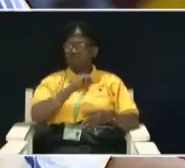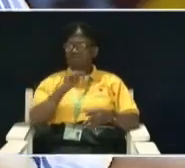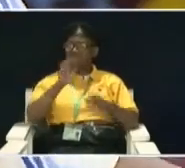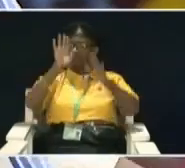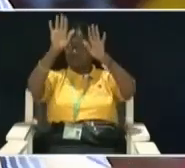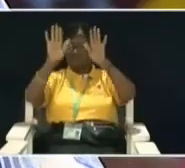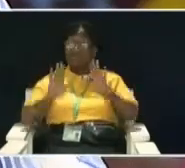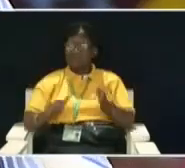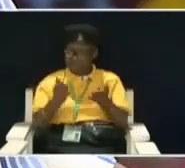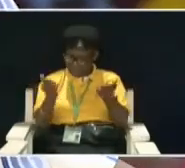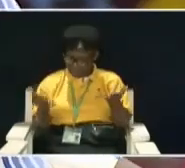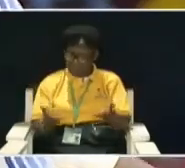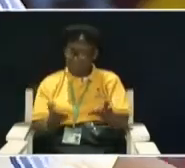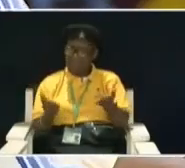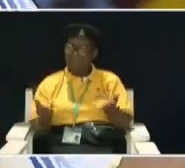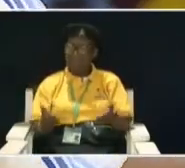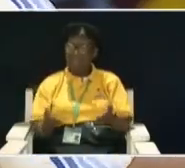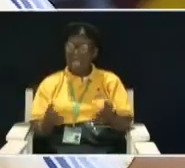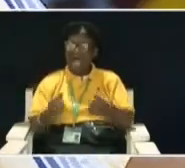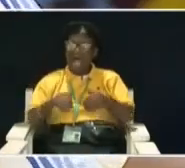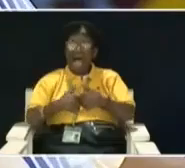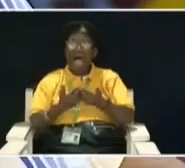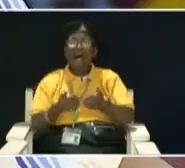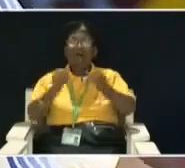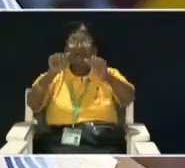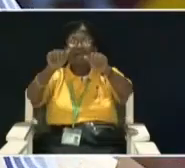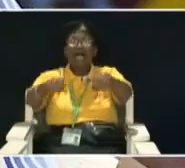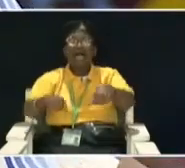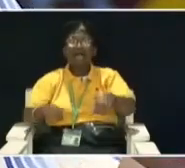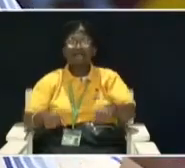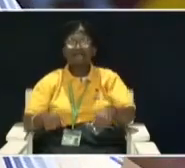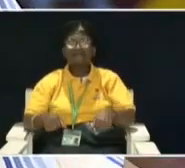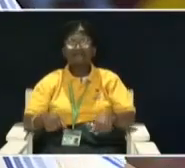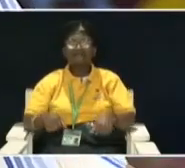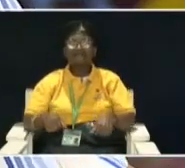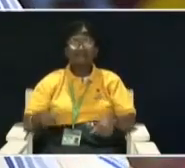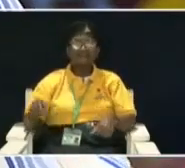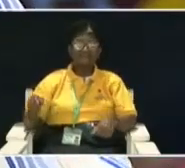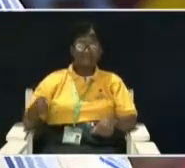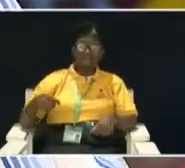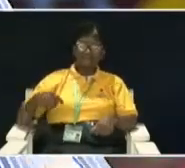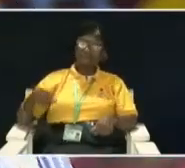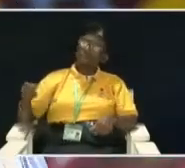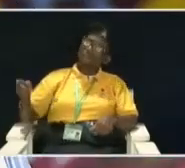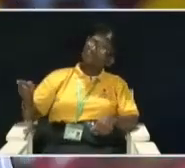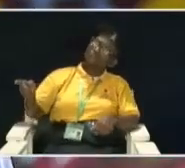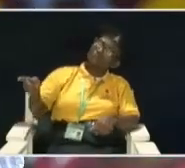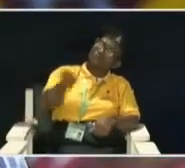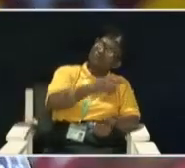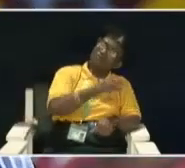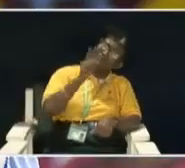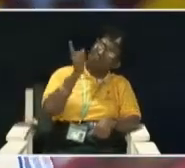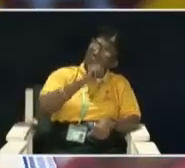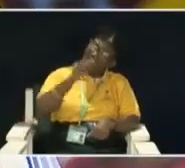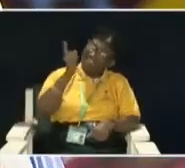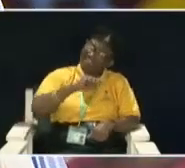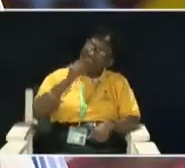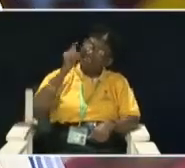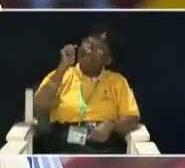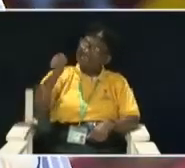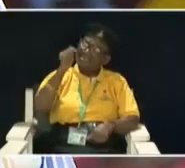How can you fake the testimonies we have tonight? A woman made up her